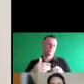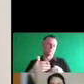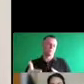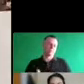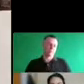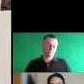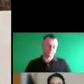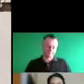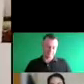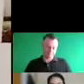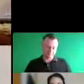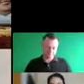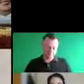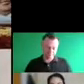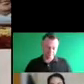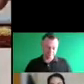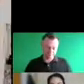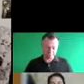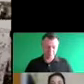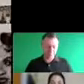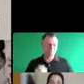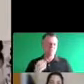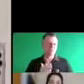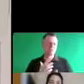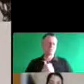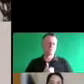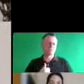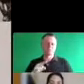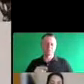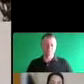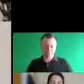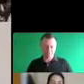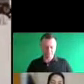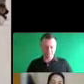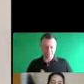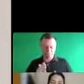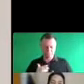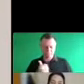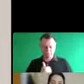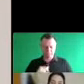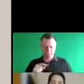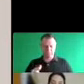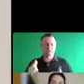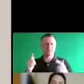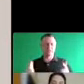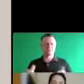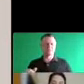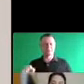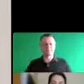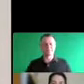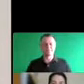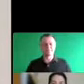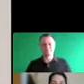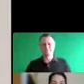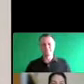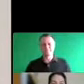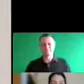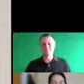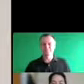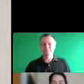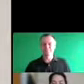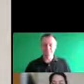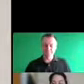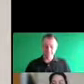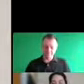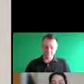And it's also super enjoyable, very enjoyable to do. So yeah. I think it's really interesting that